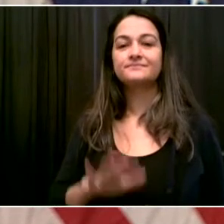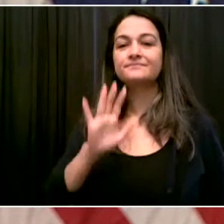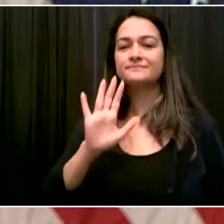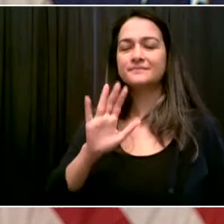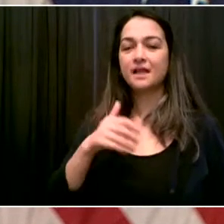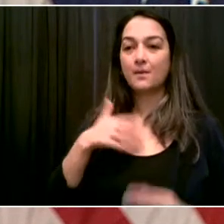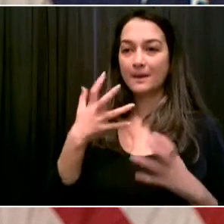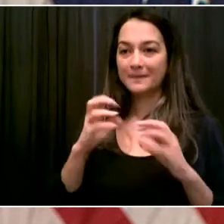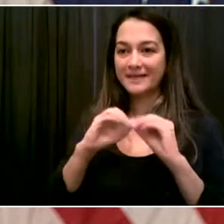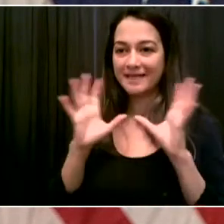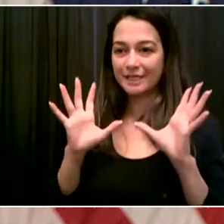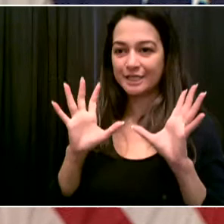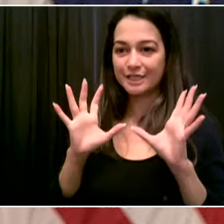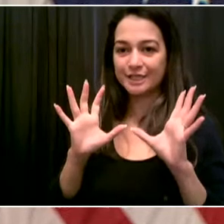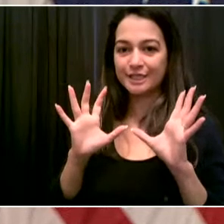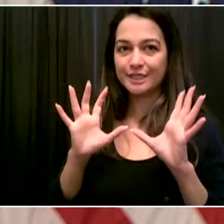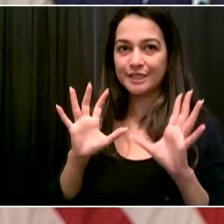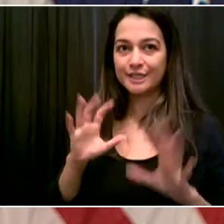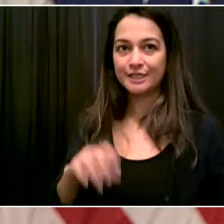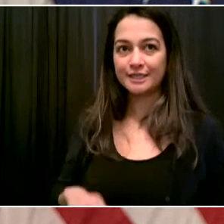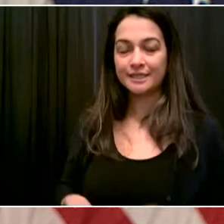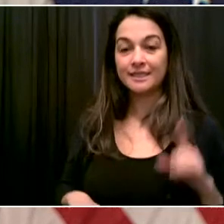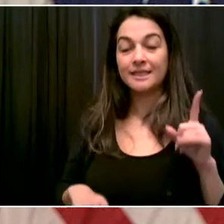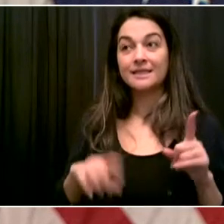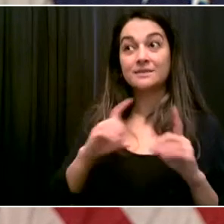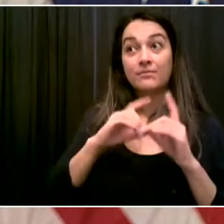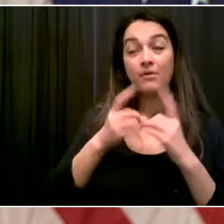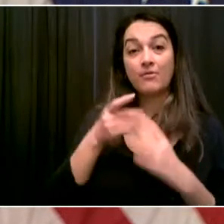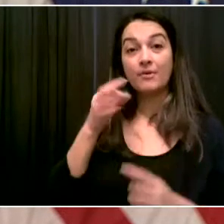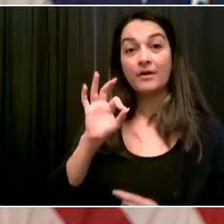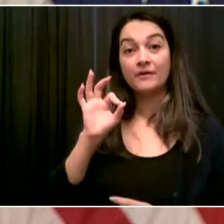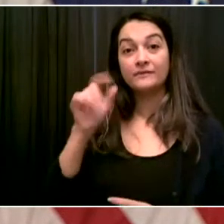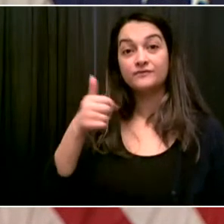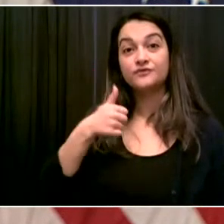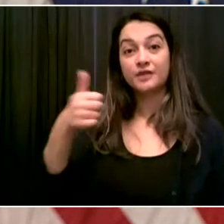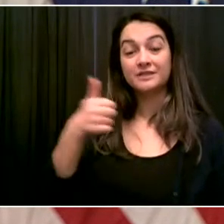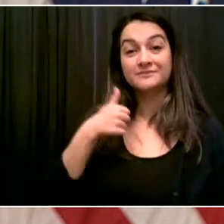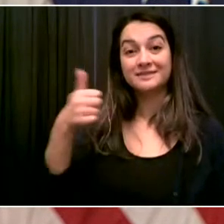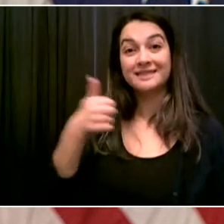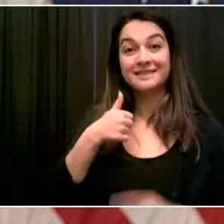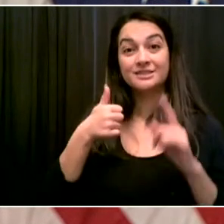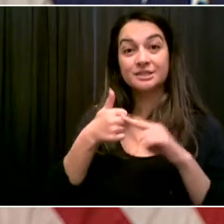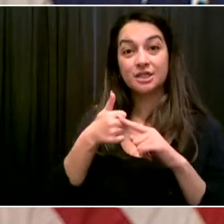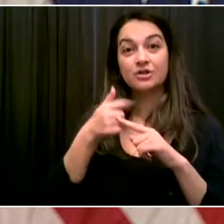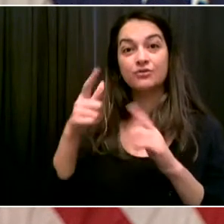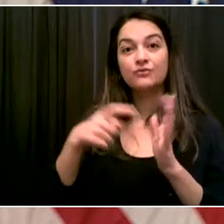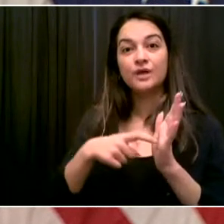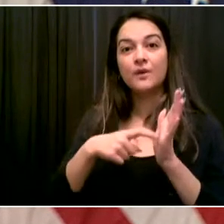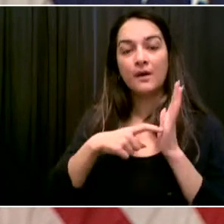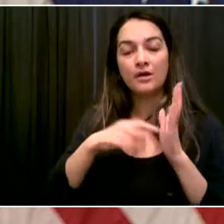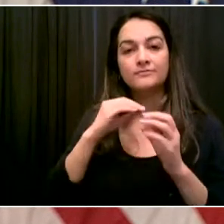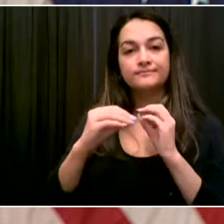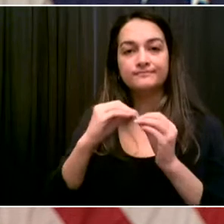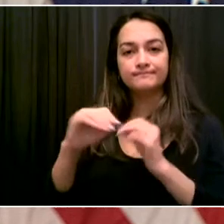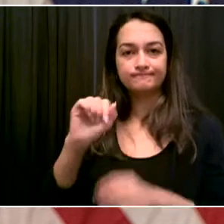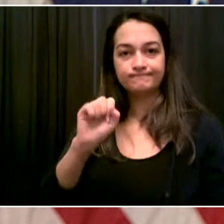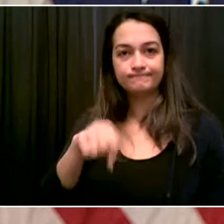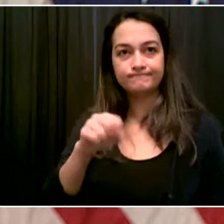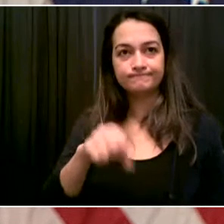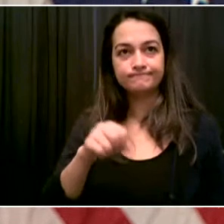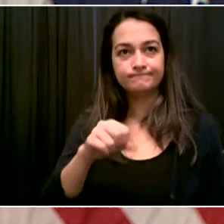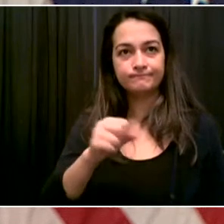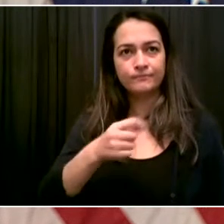to, are the subject of repairs, some of which have already started, the rest of which are going to start later this year. So the